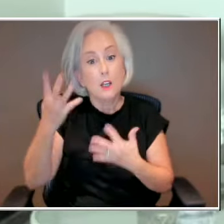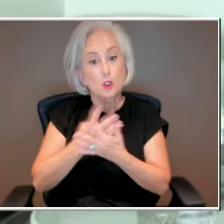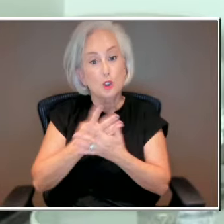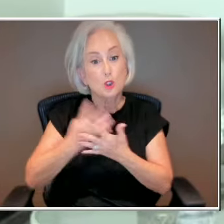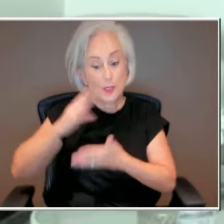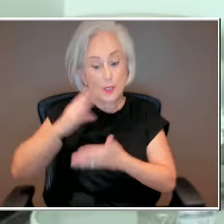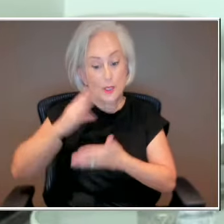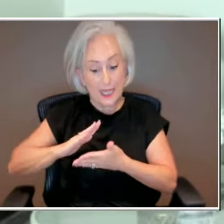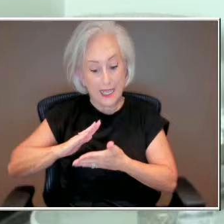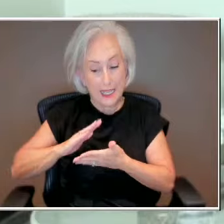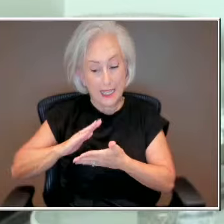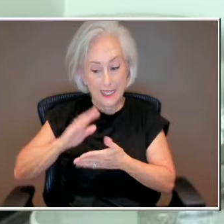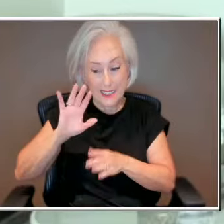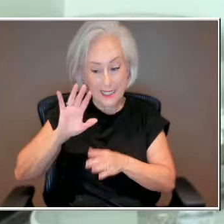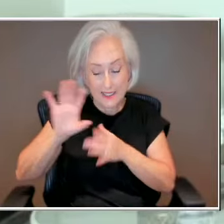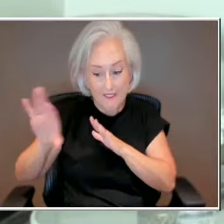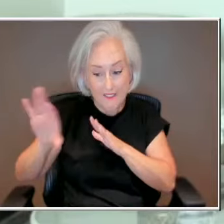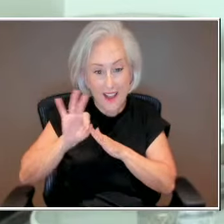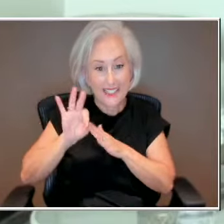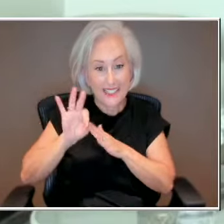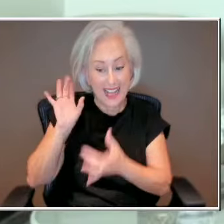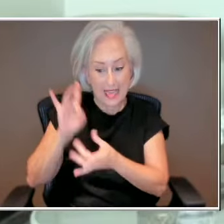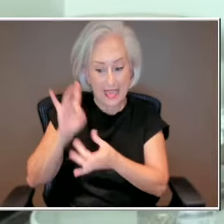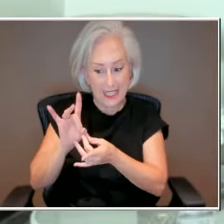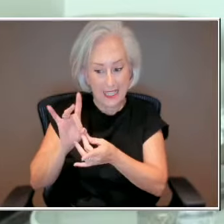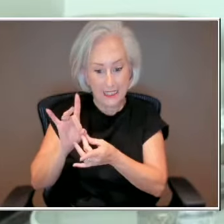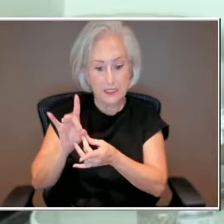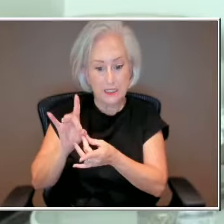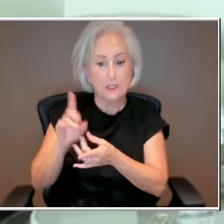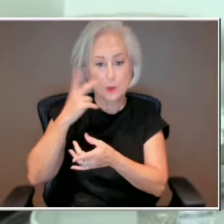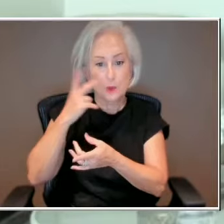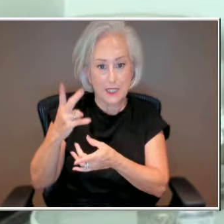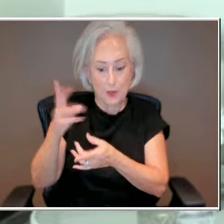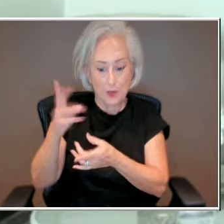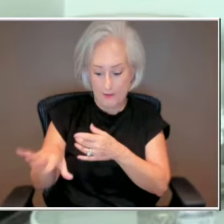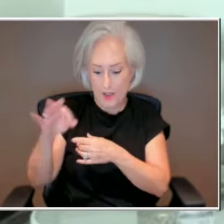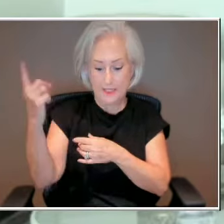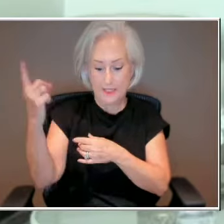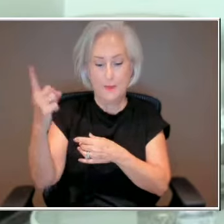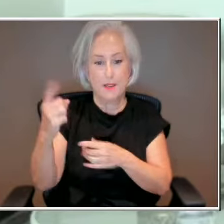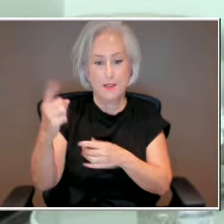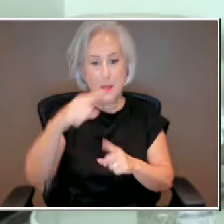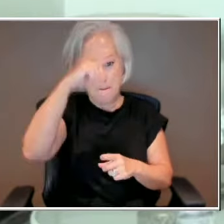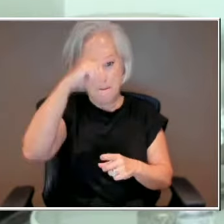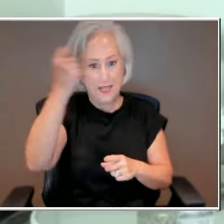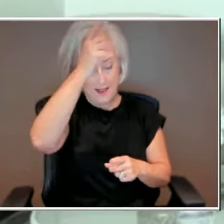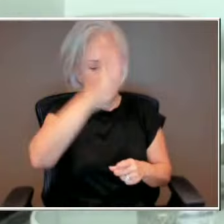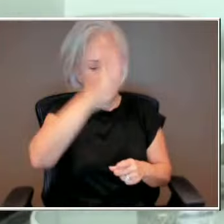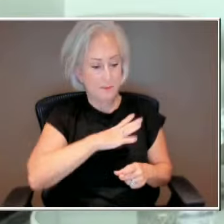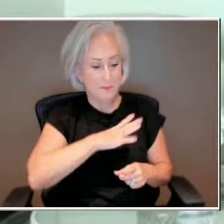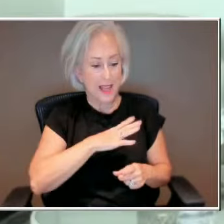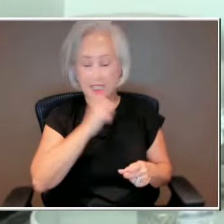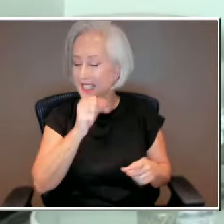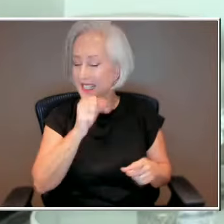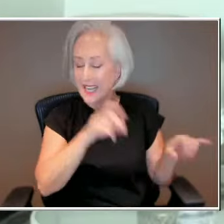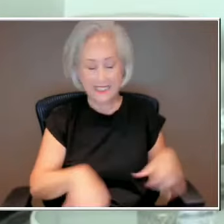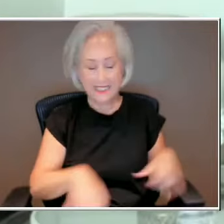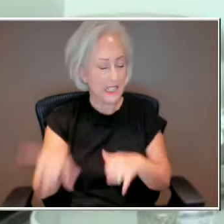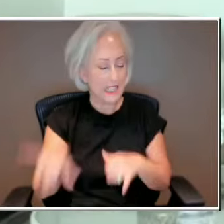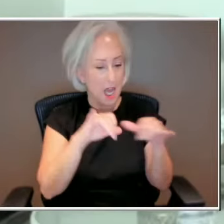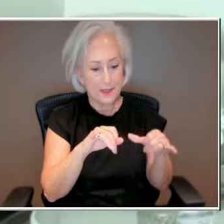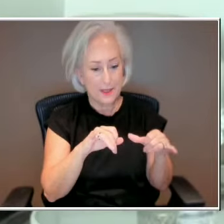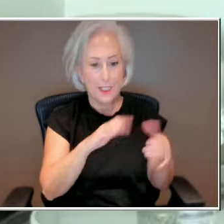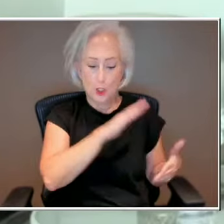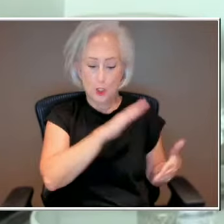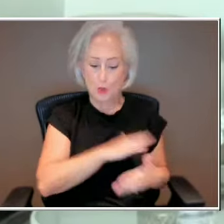And so since male breast cancer is uncommon, the utility of a routine screening in general for most men is actually something that